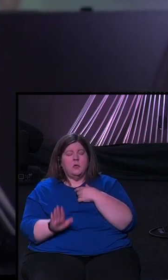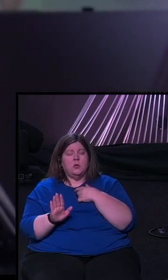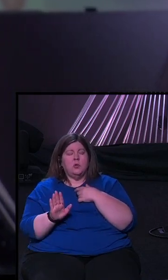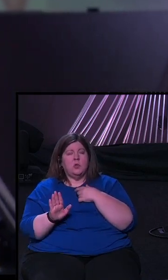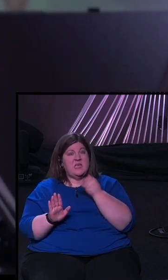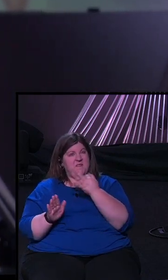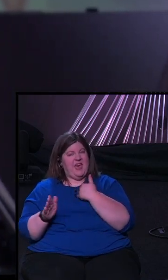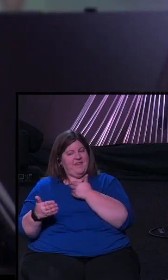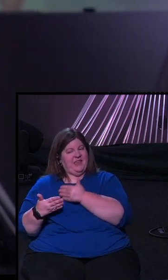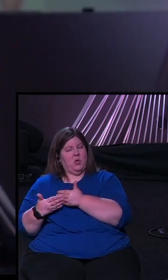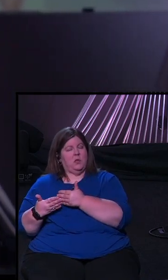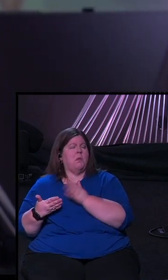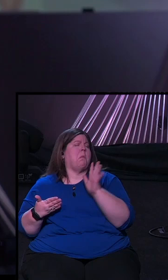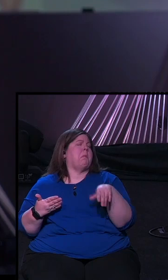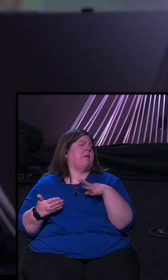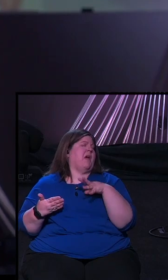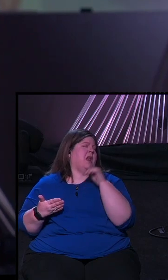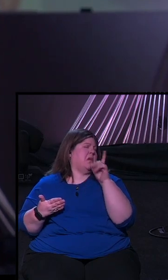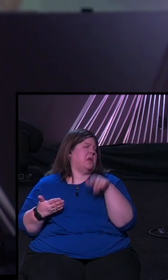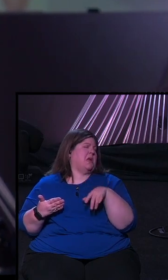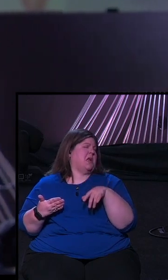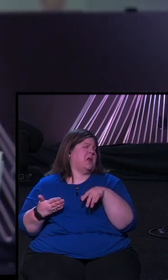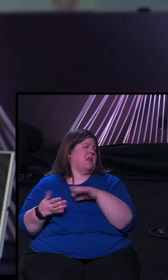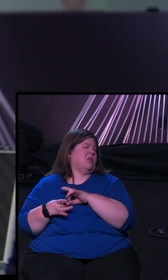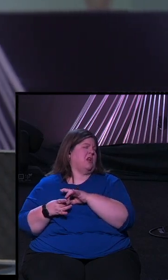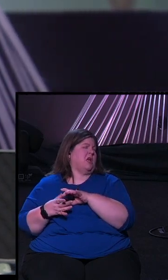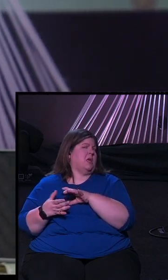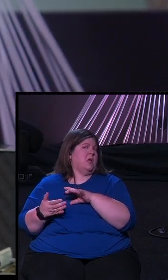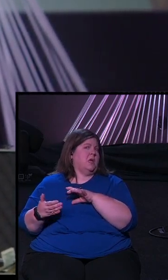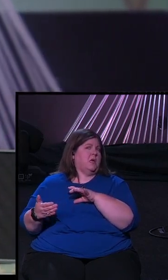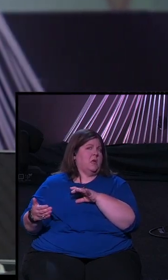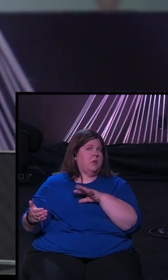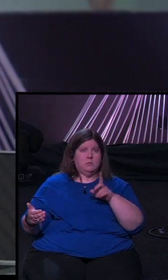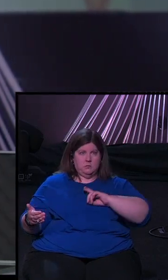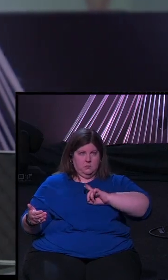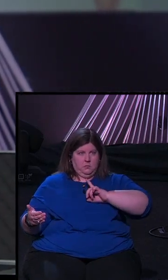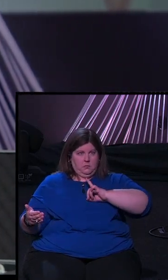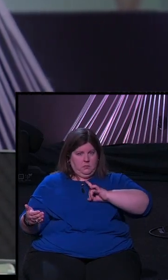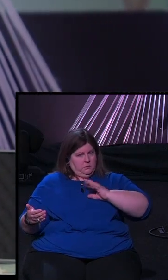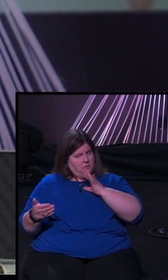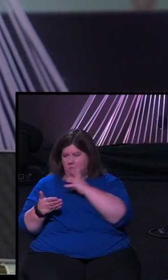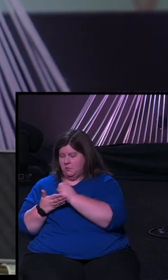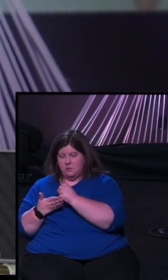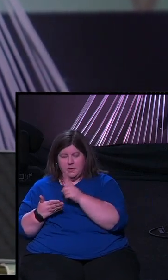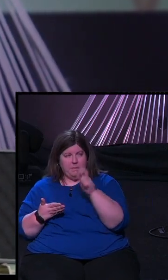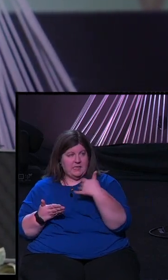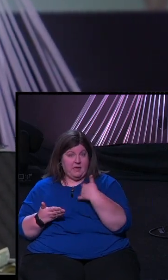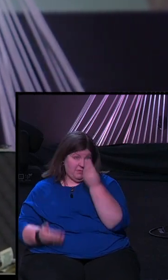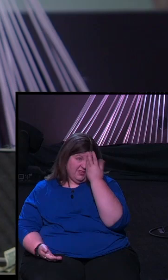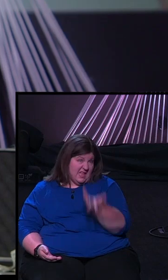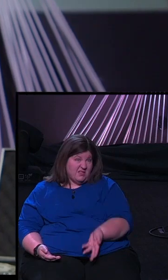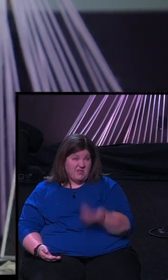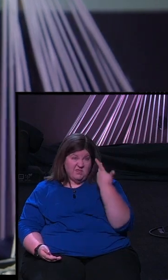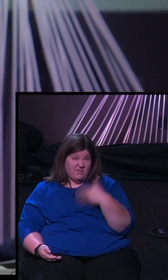I'm right next to it. And then I try to get a little bit of distance to it, and it feels like it sucks me right back. I'm just letting you in, this is where